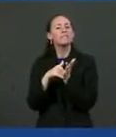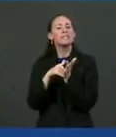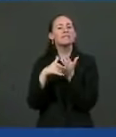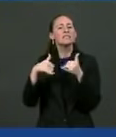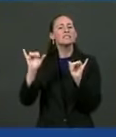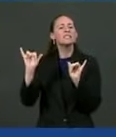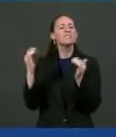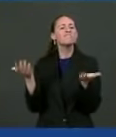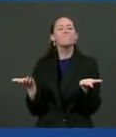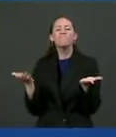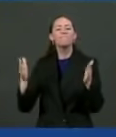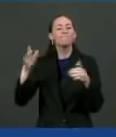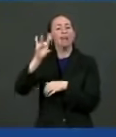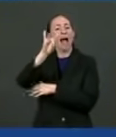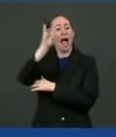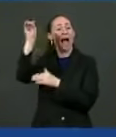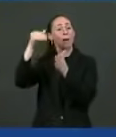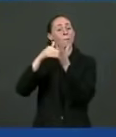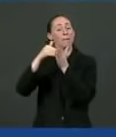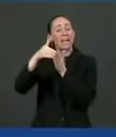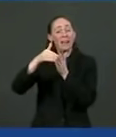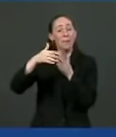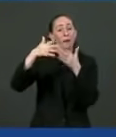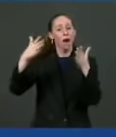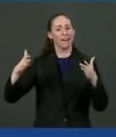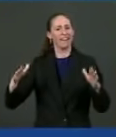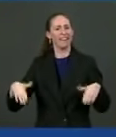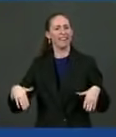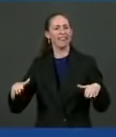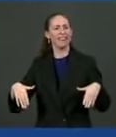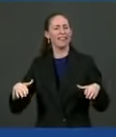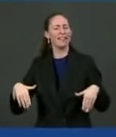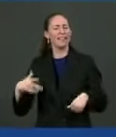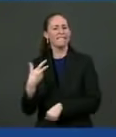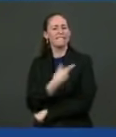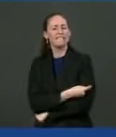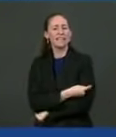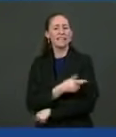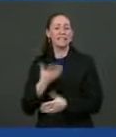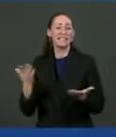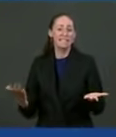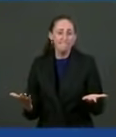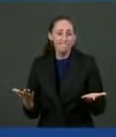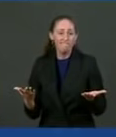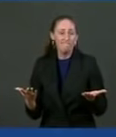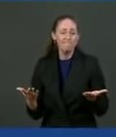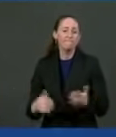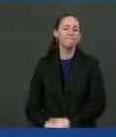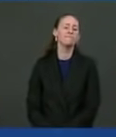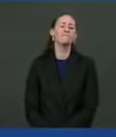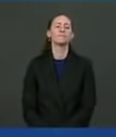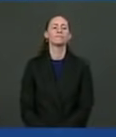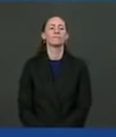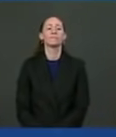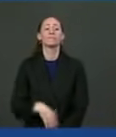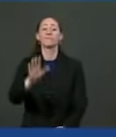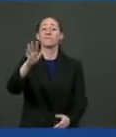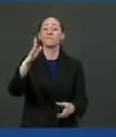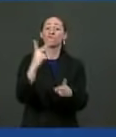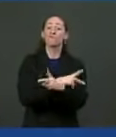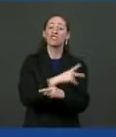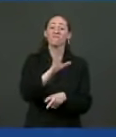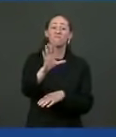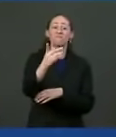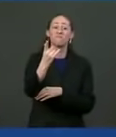have failed to get the shot. And to make matters worse, there are elected officials actively working to undermine the